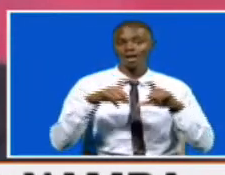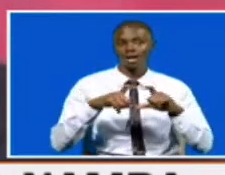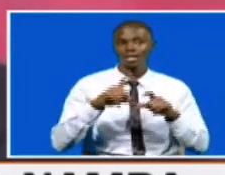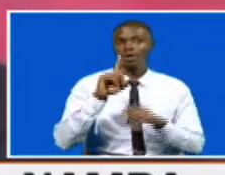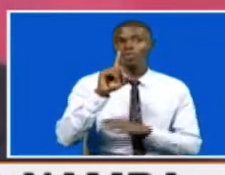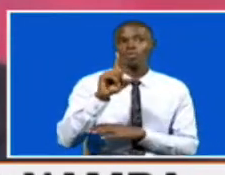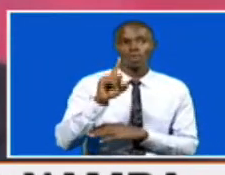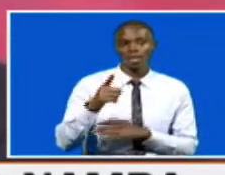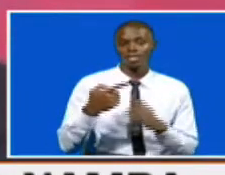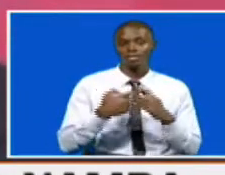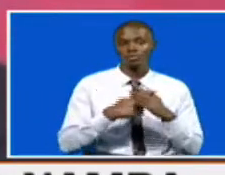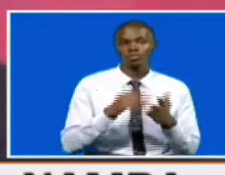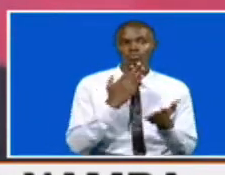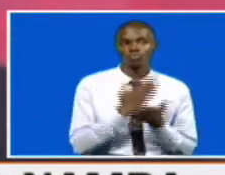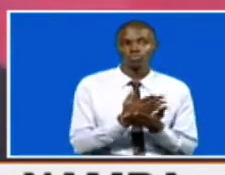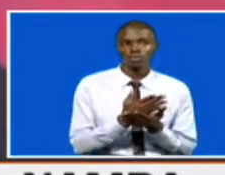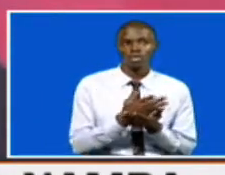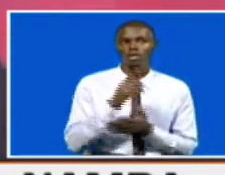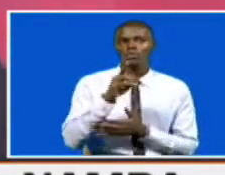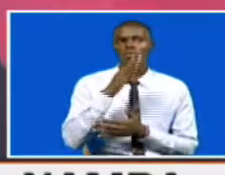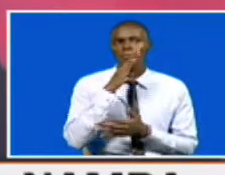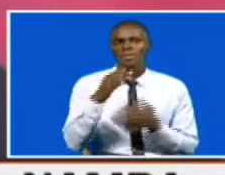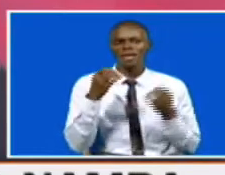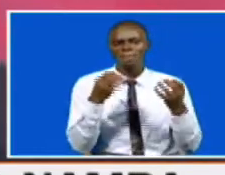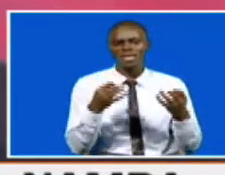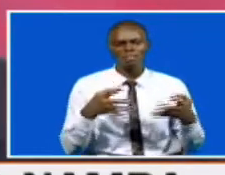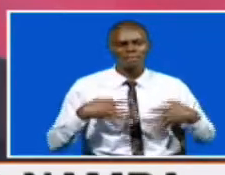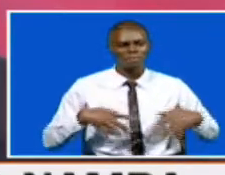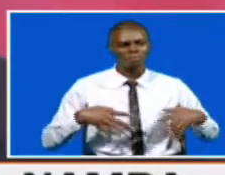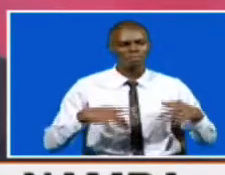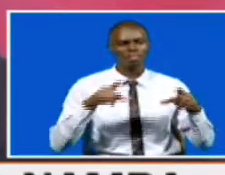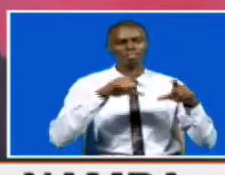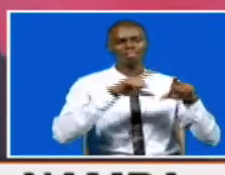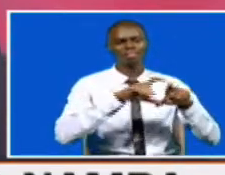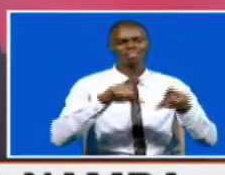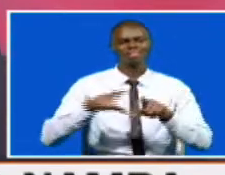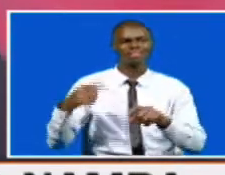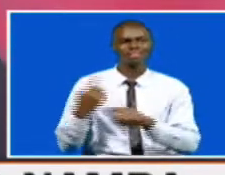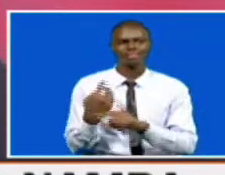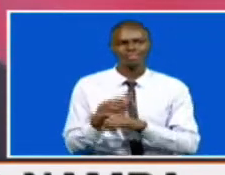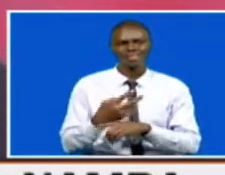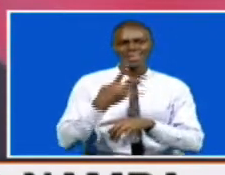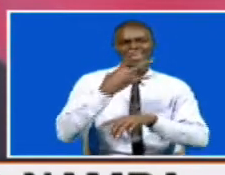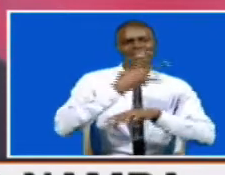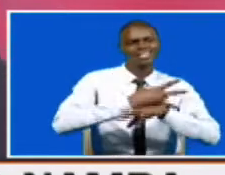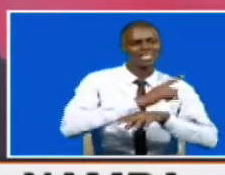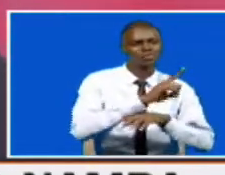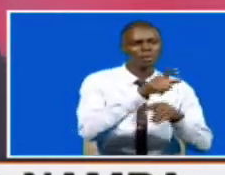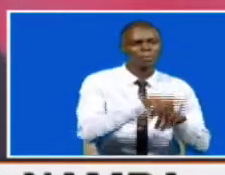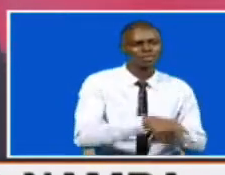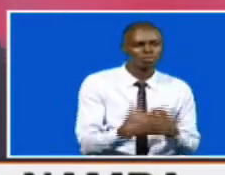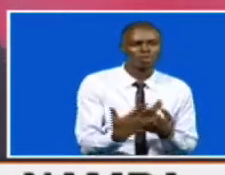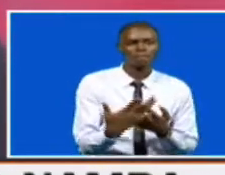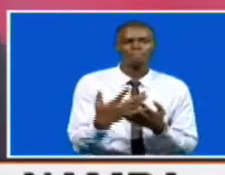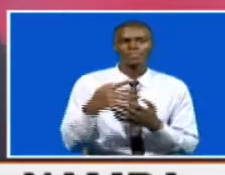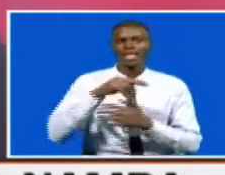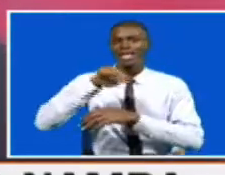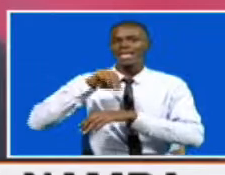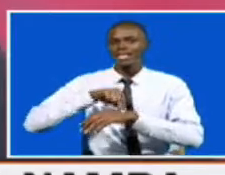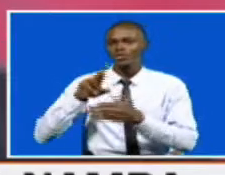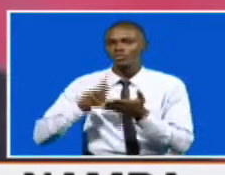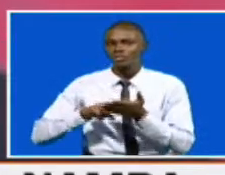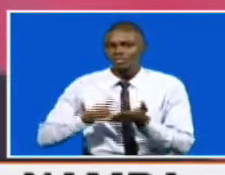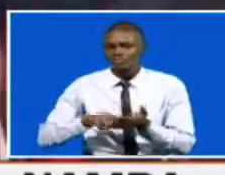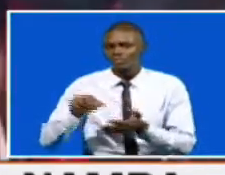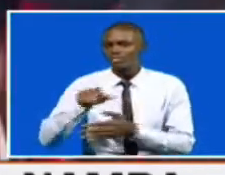single source of truth. Instead of you being so many people, you know, at NHIF you are one person. At the National Registration